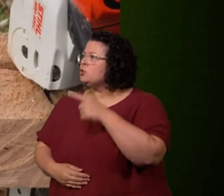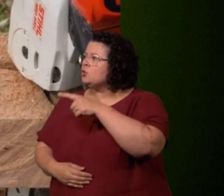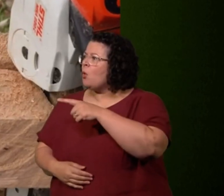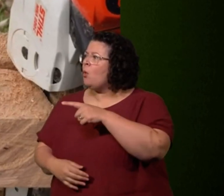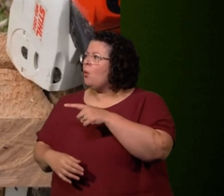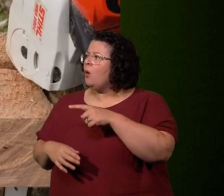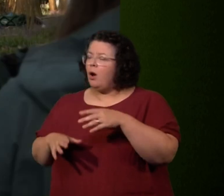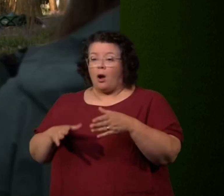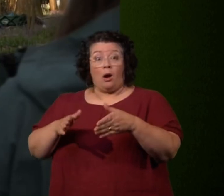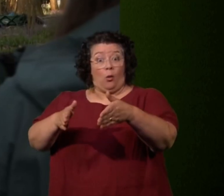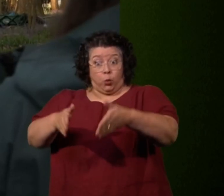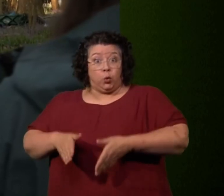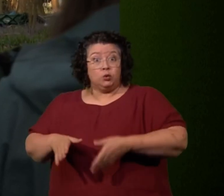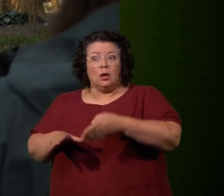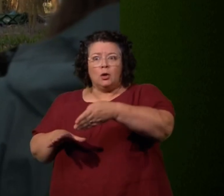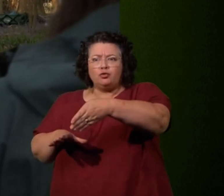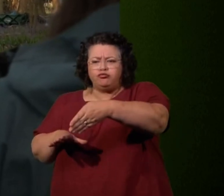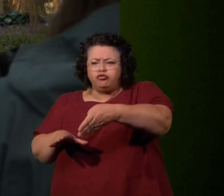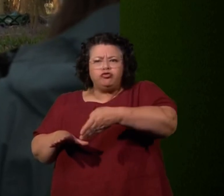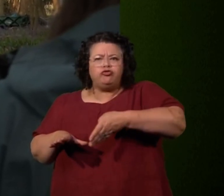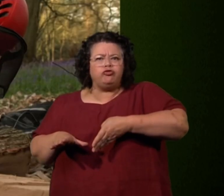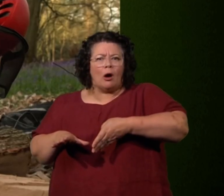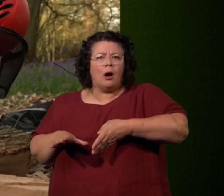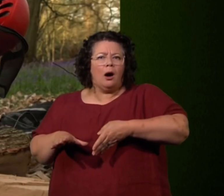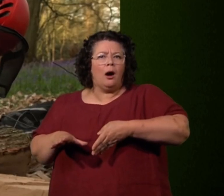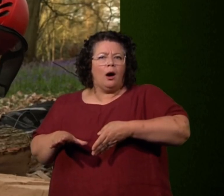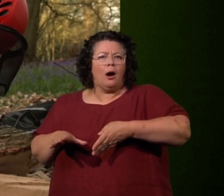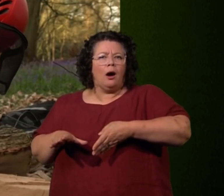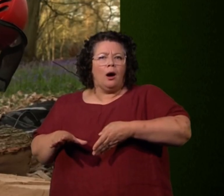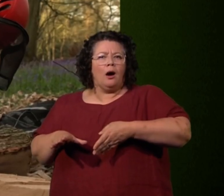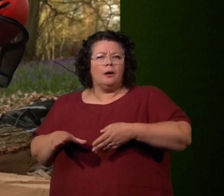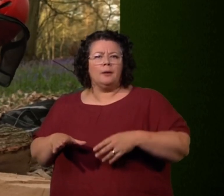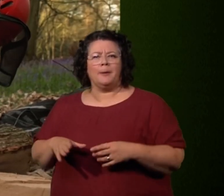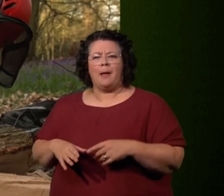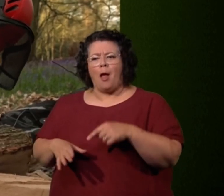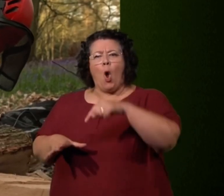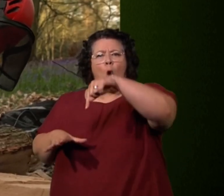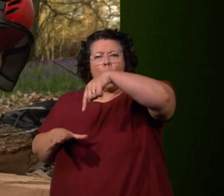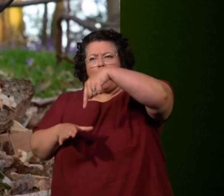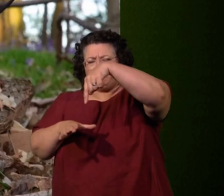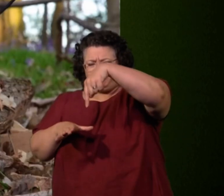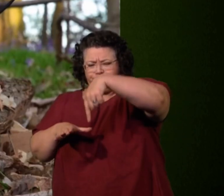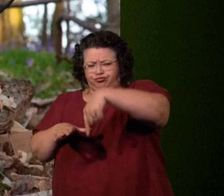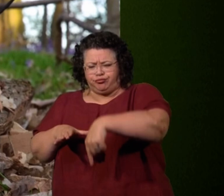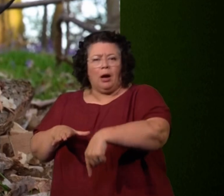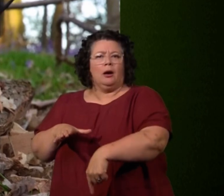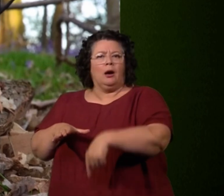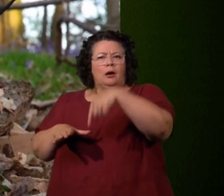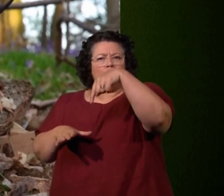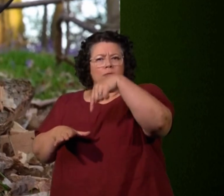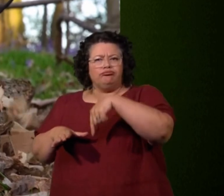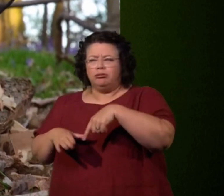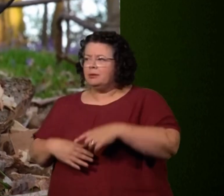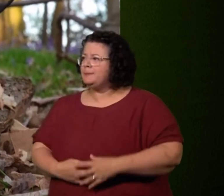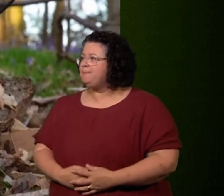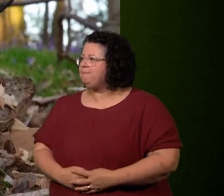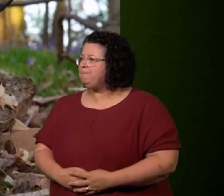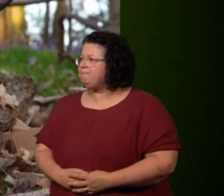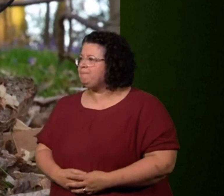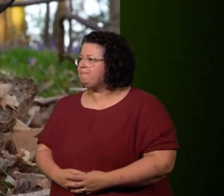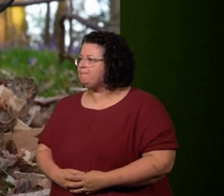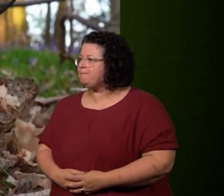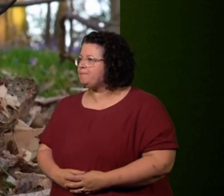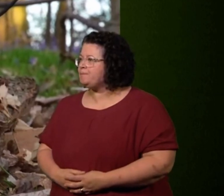away. And a hole is then drilled into the front to provide access to the new cavity.